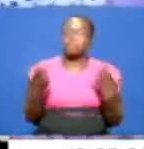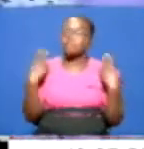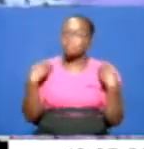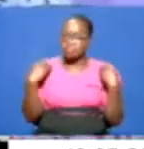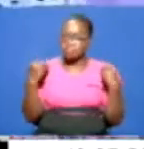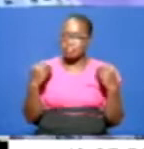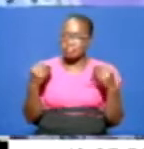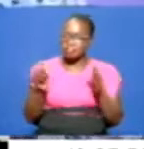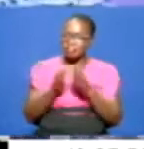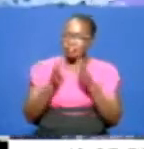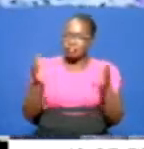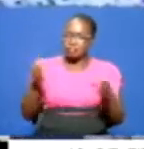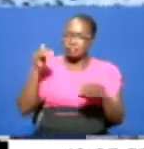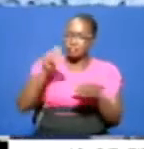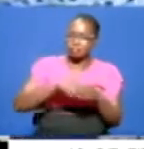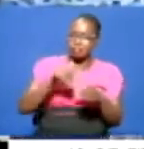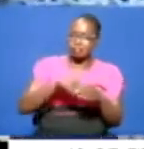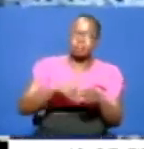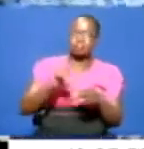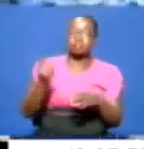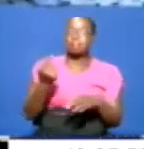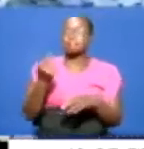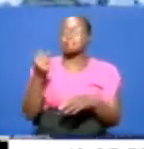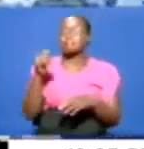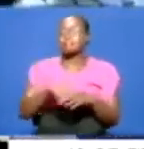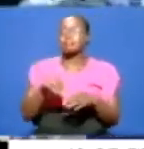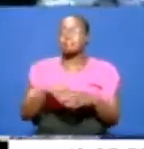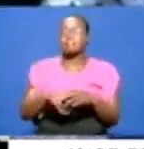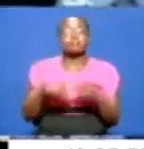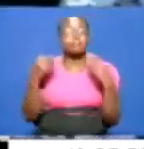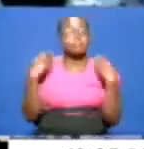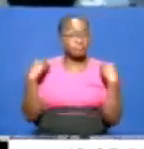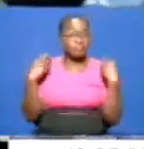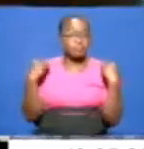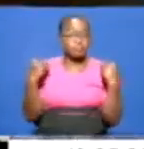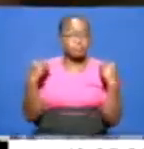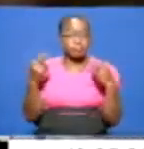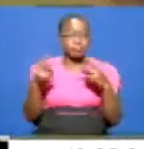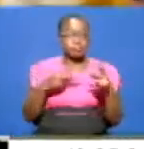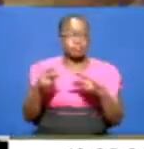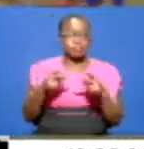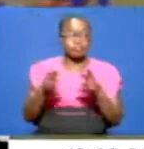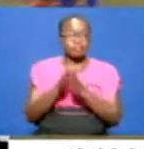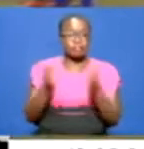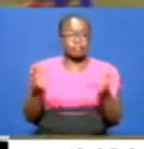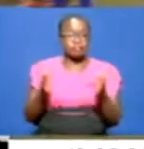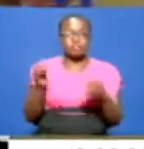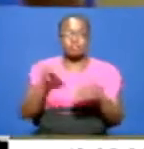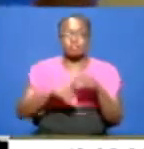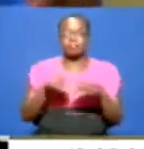big investment. Once you invest in sport, it is a very, very big investment.